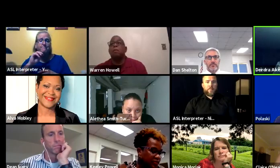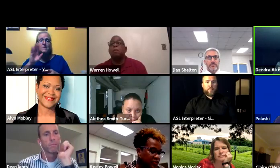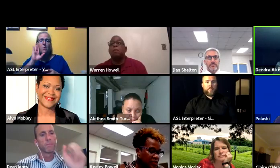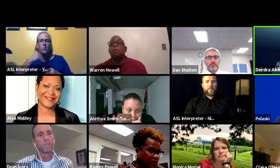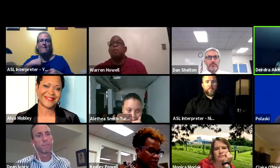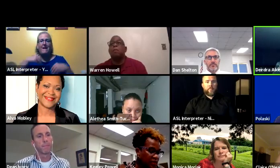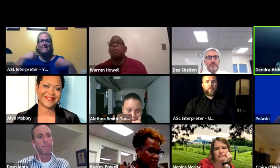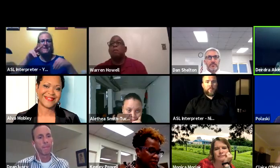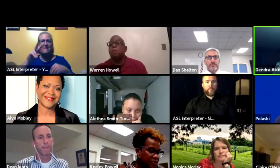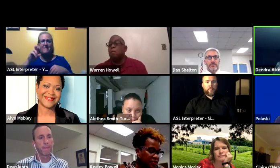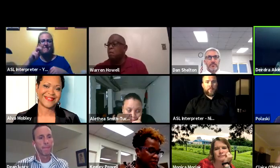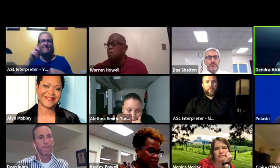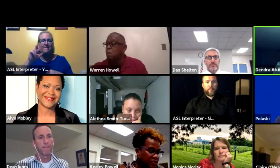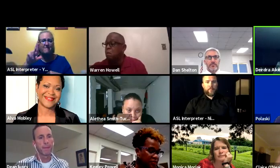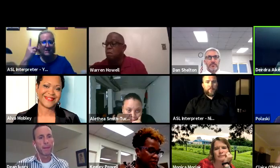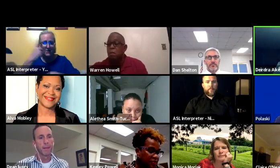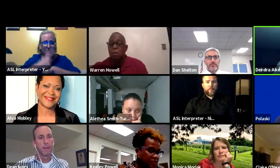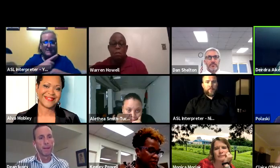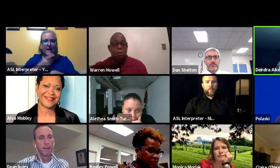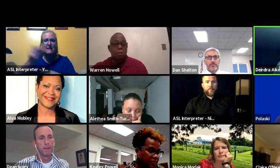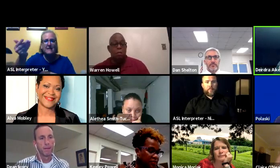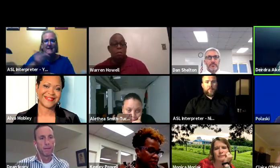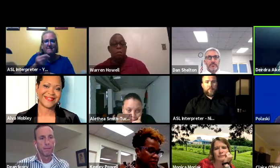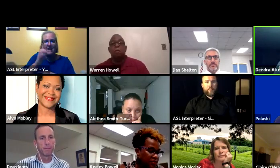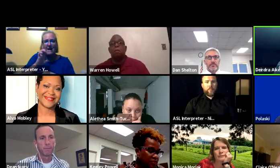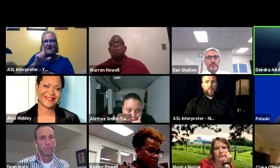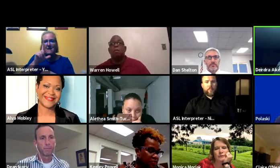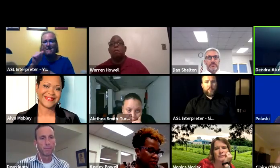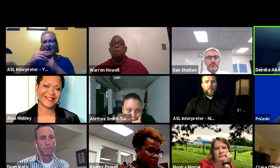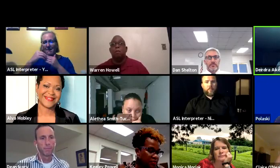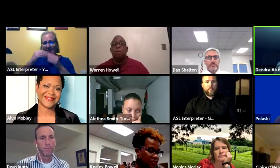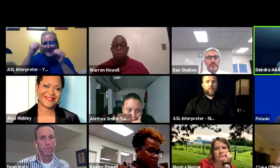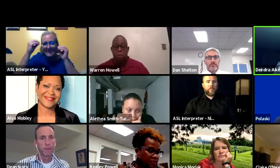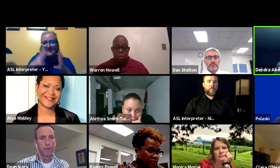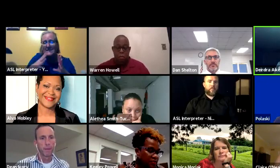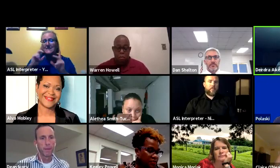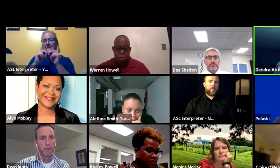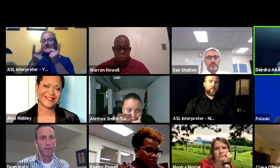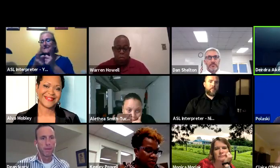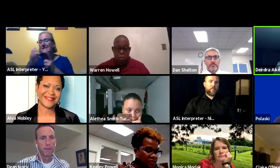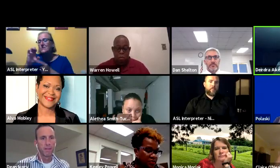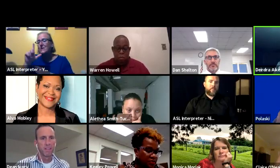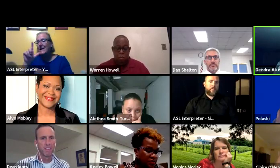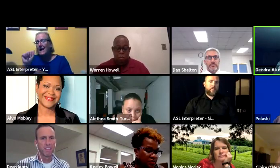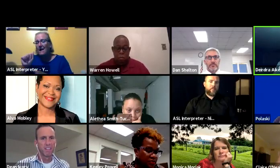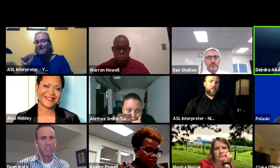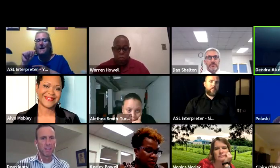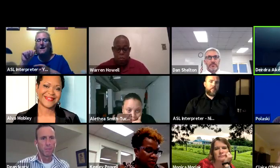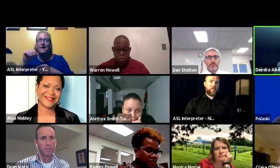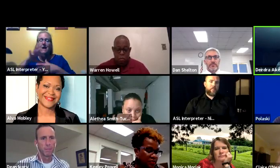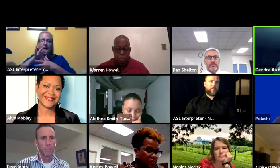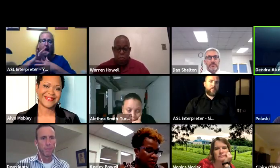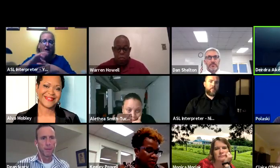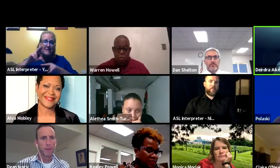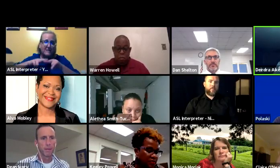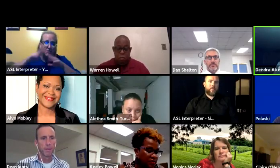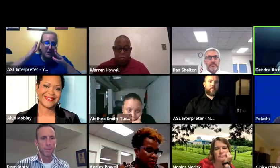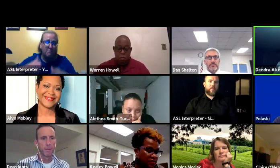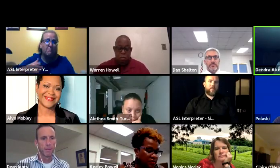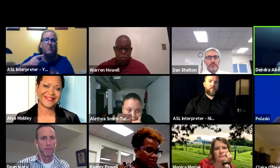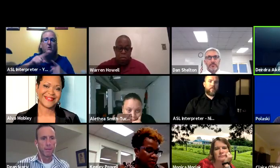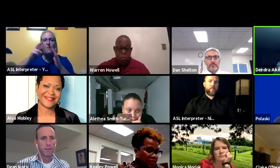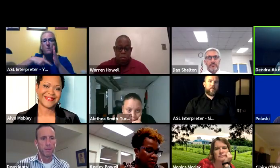day and invite the ELA lead teachers, our district ELA content chair members, reading specialists,